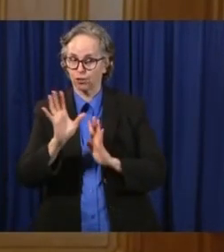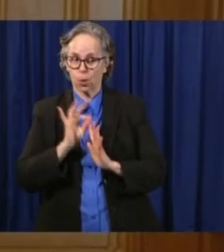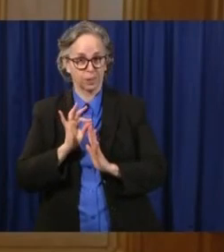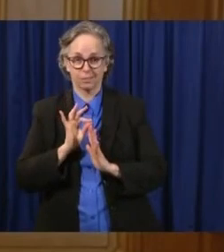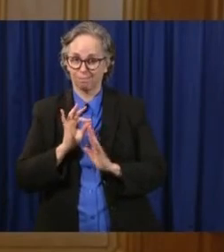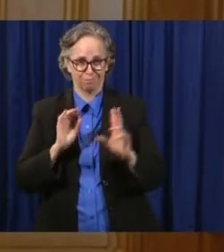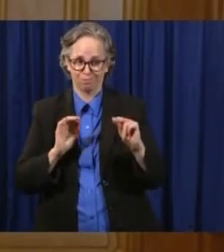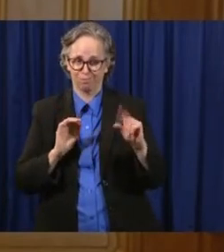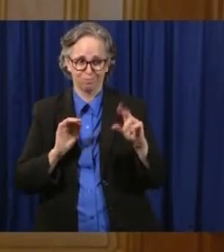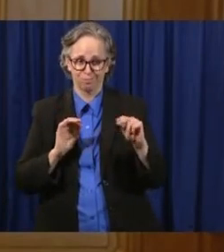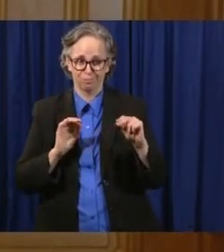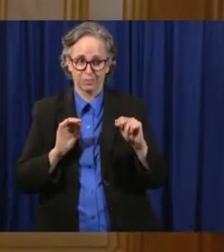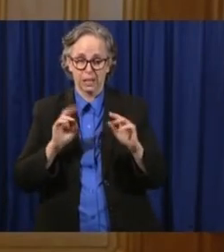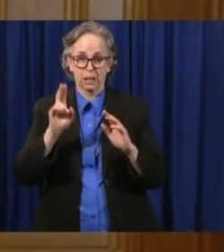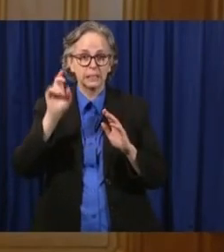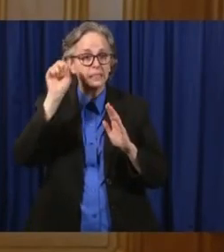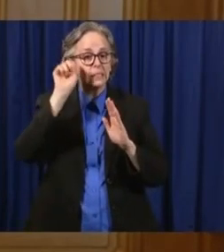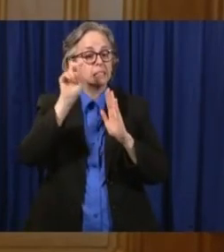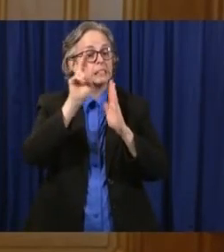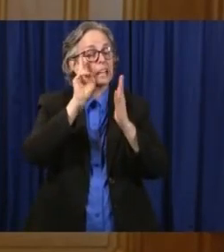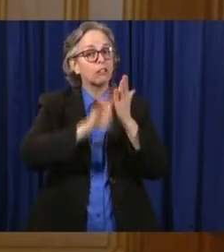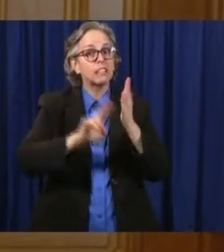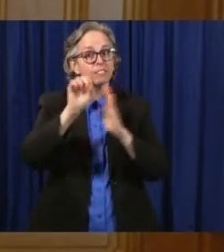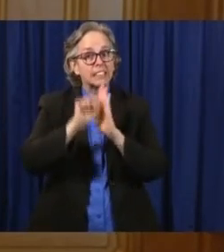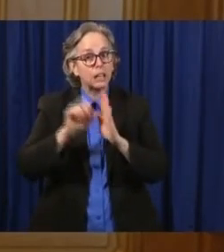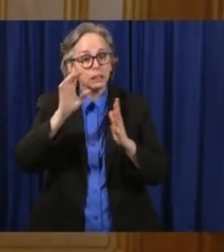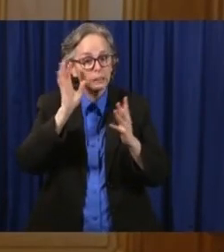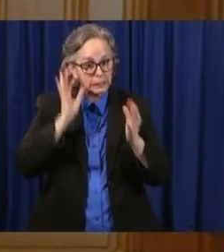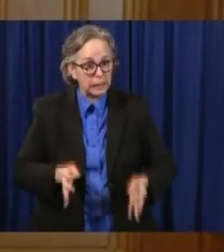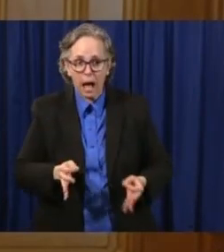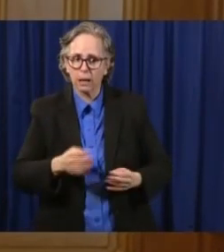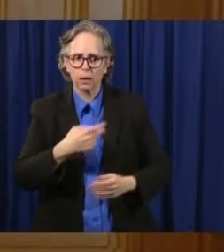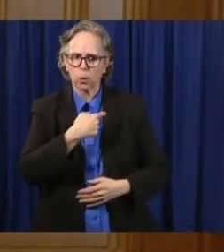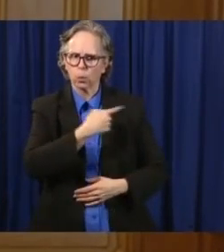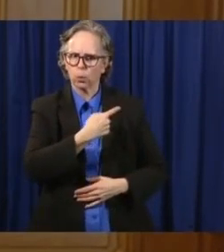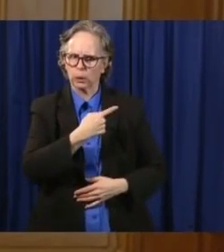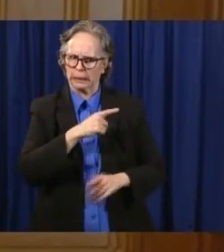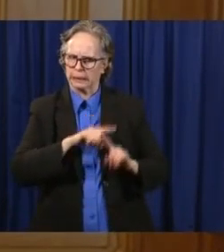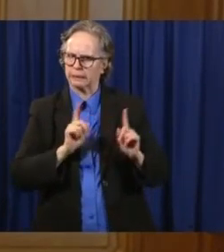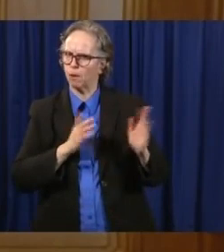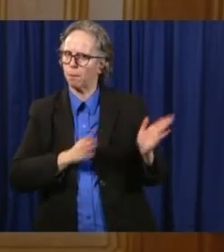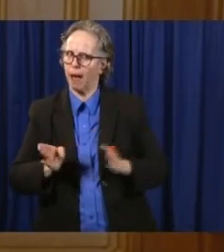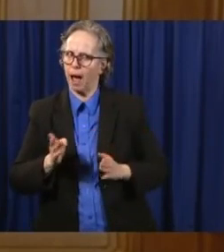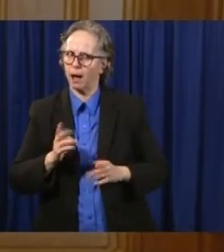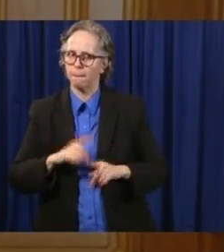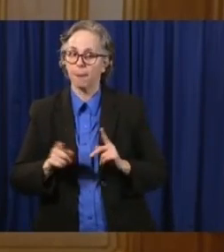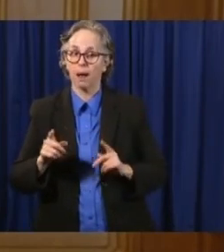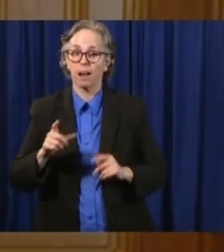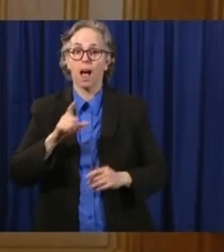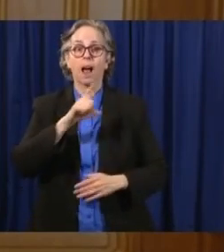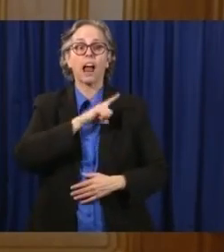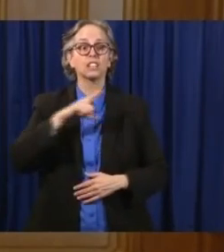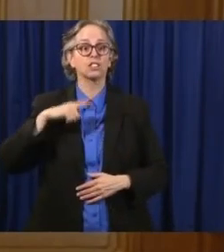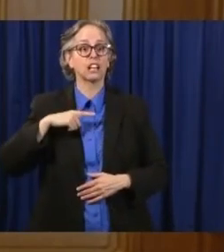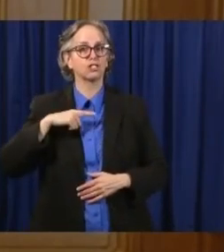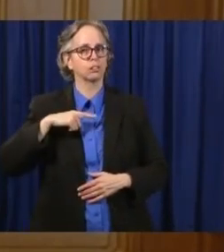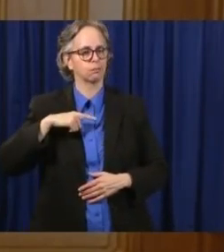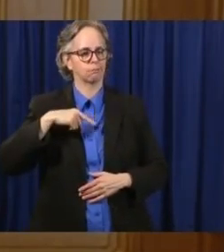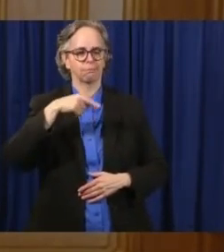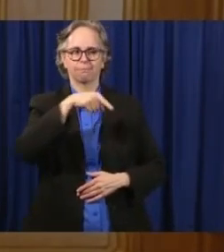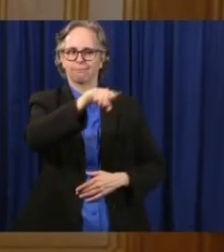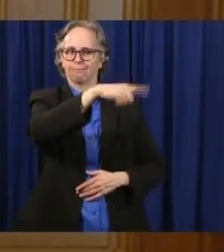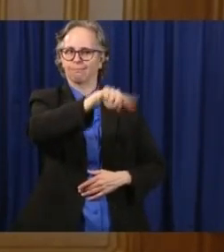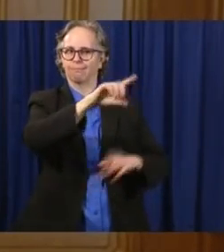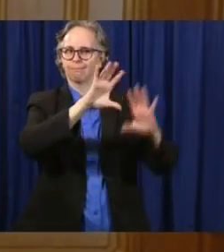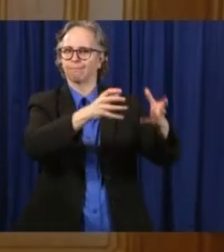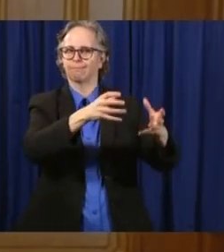State's. We had a different plan, but the legislature came up with this plan. We accept that. We